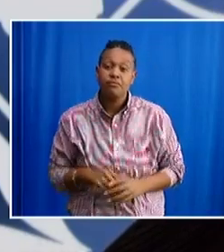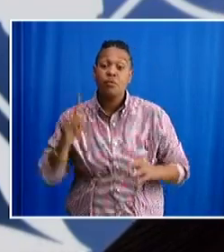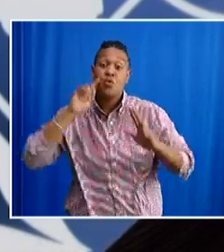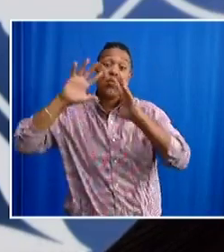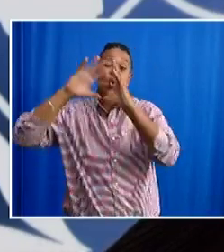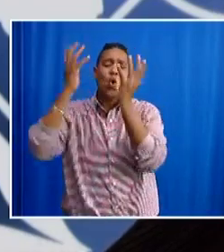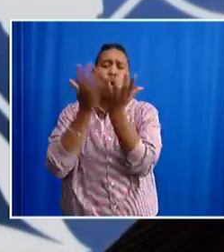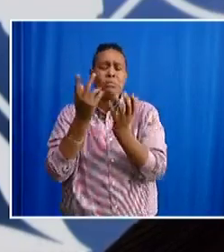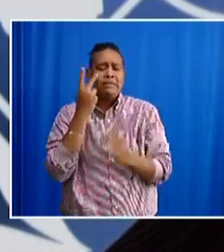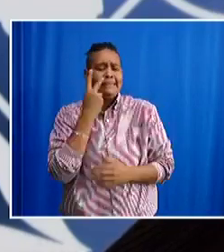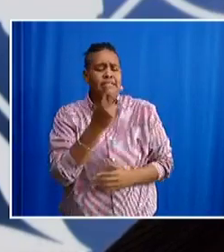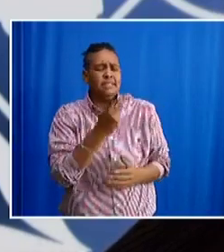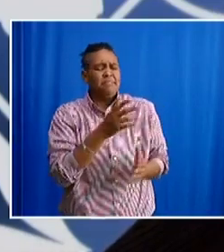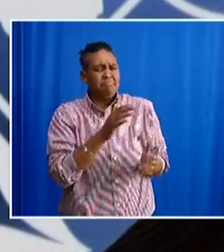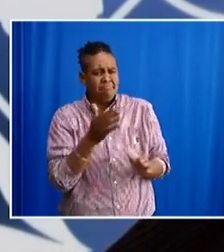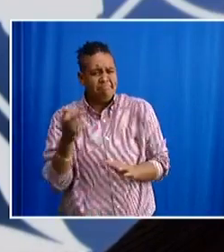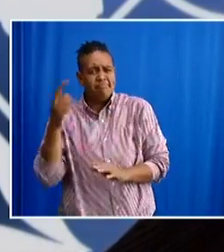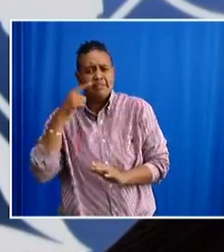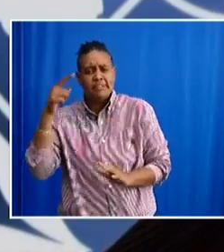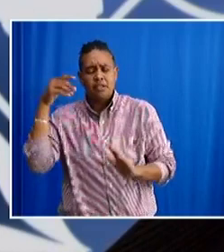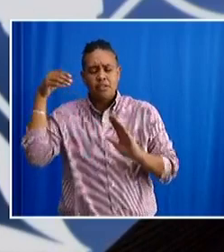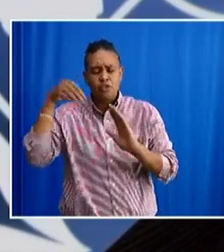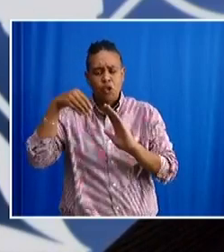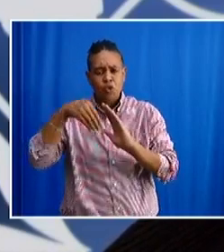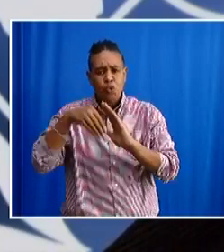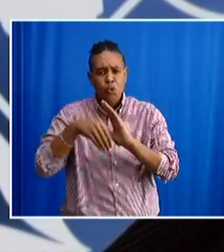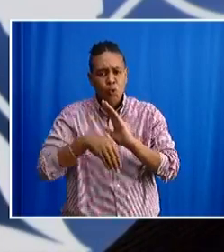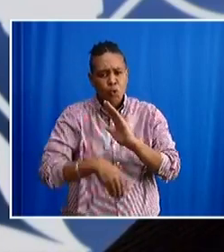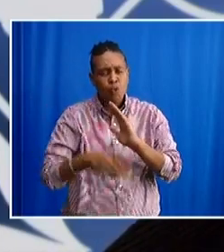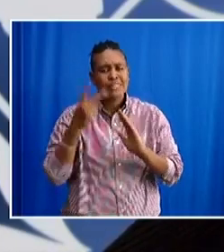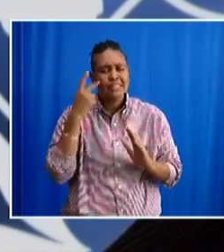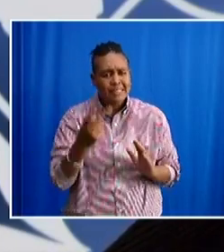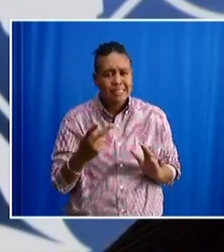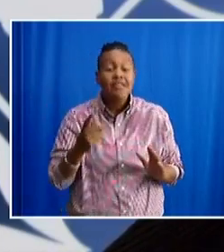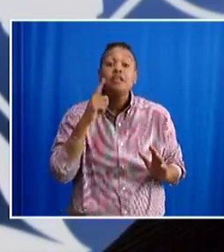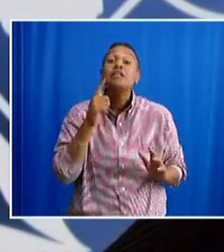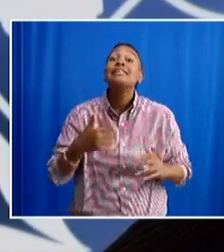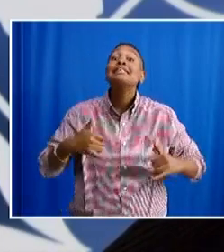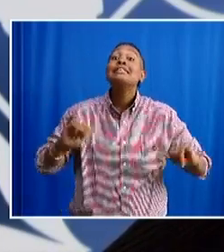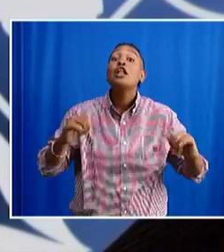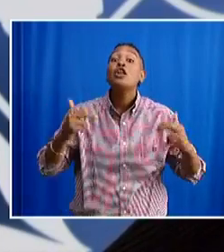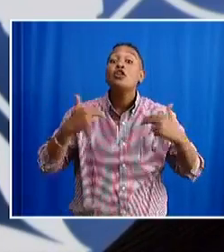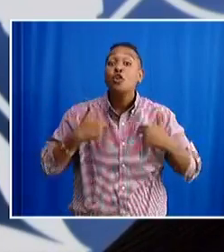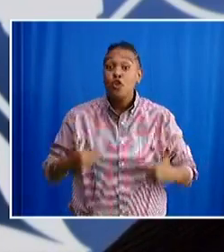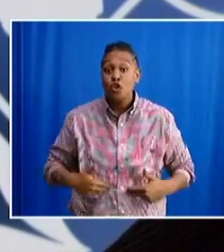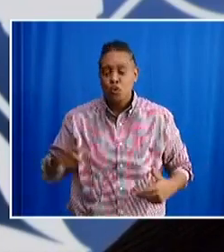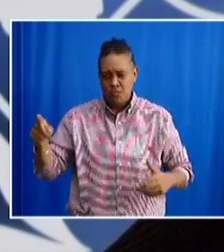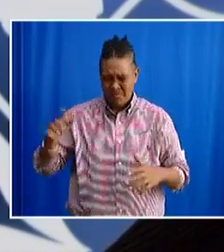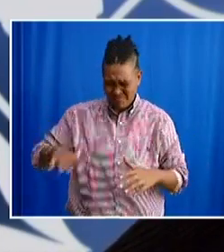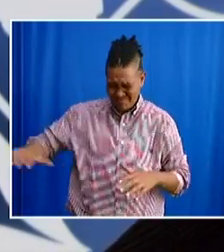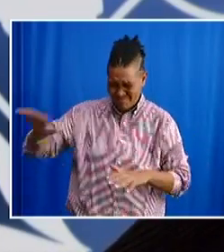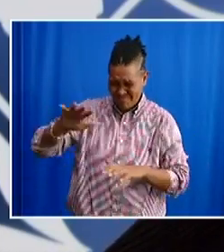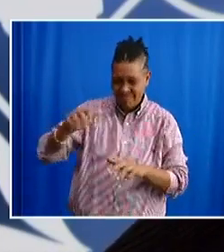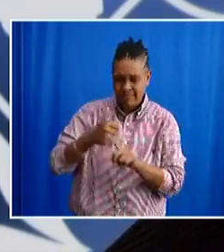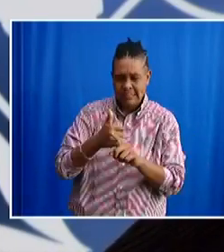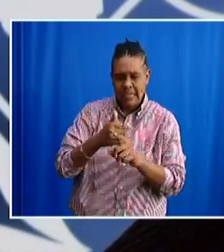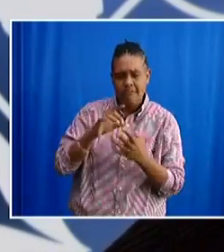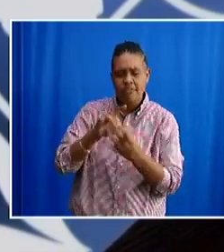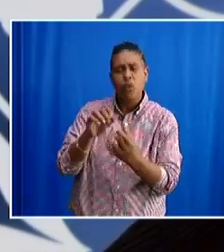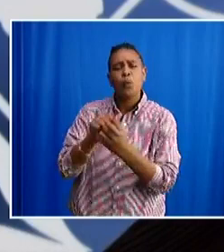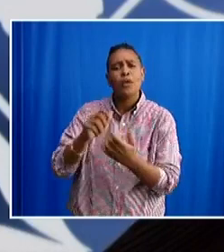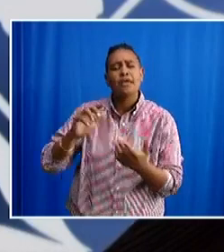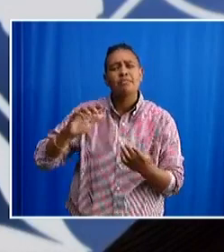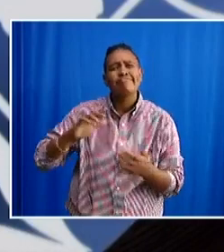globally continues on a downward trend, the bulk of the human cost associated with